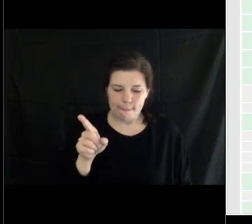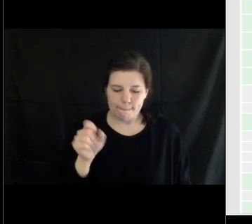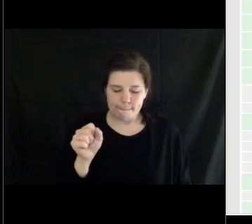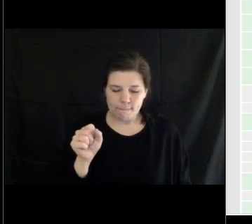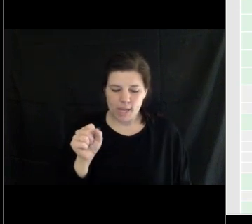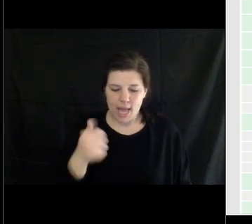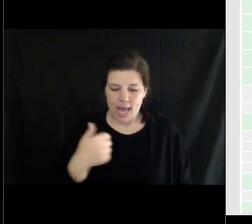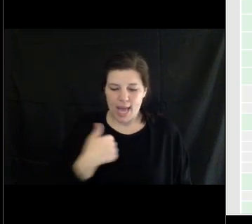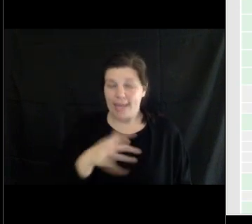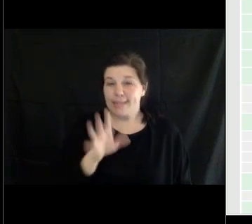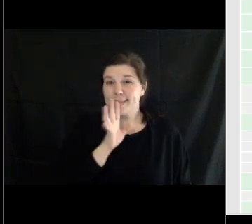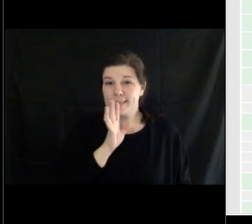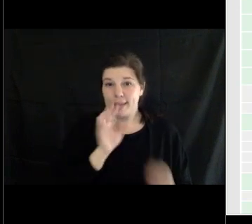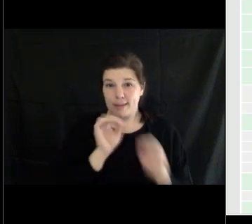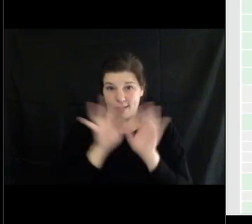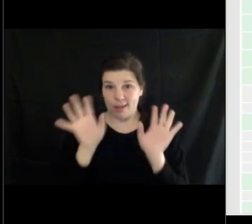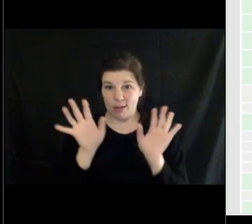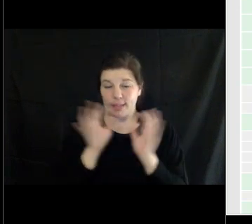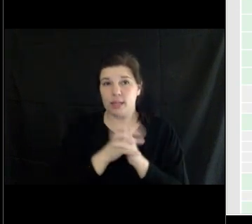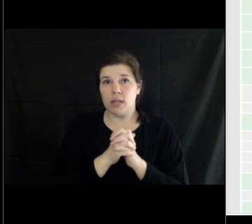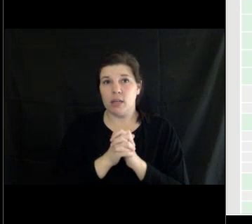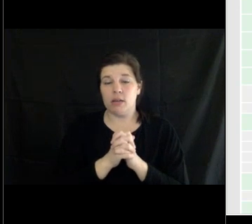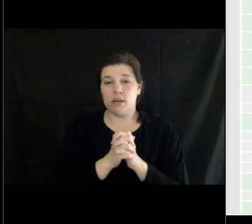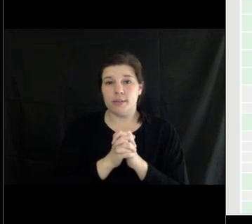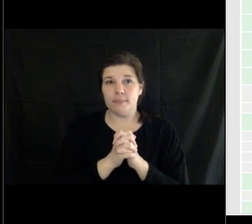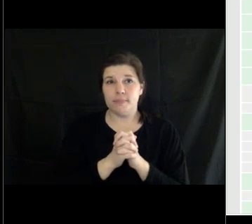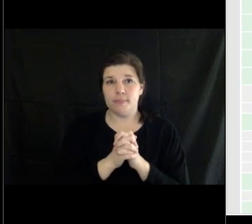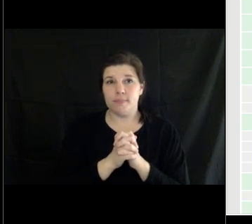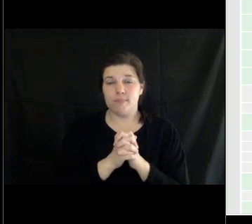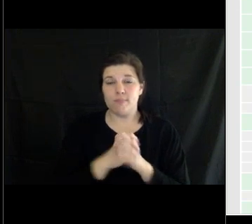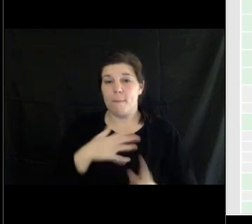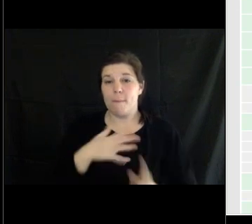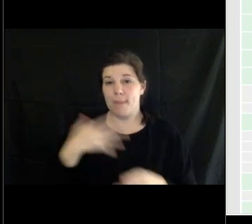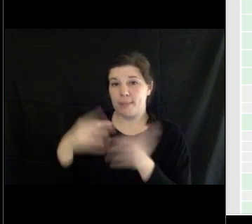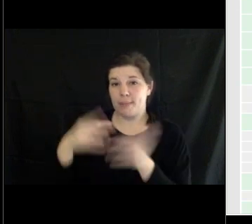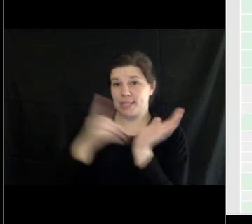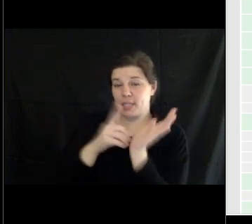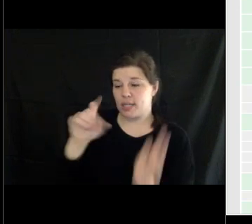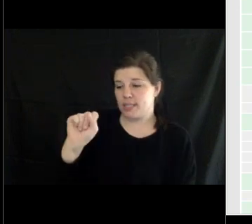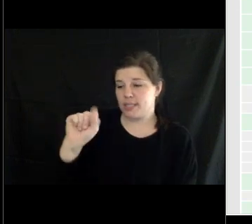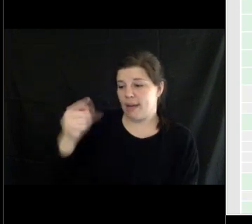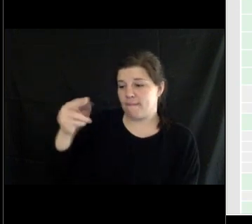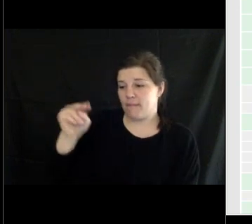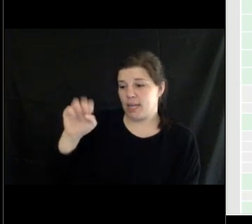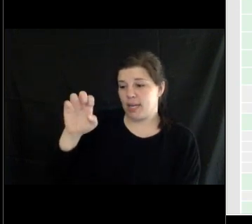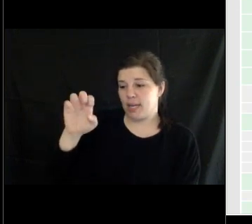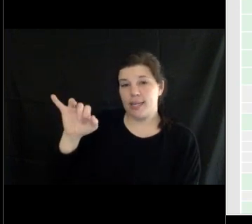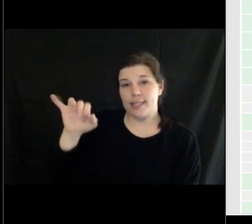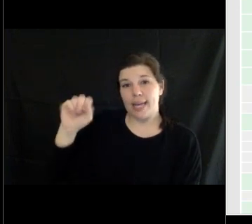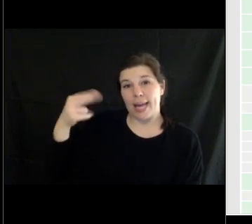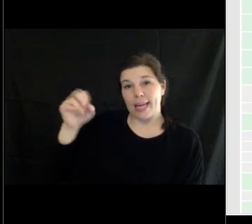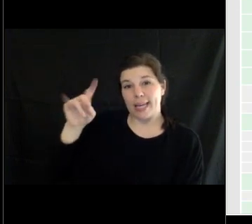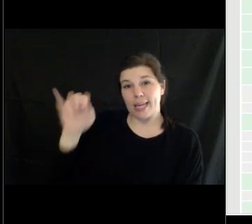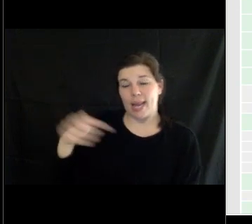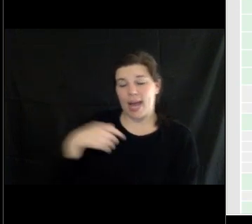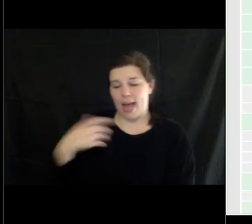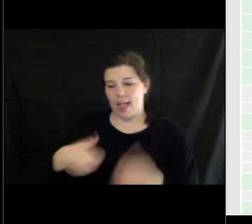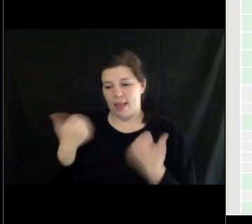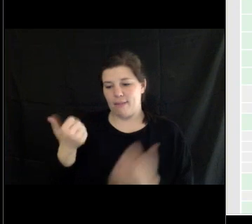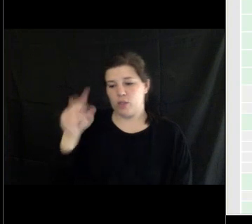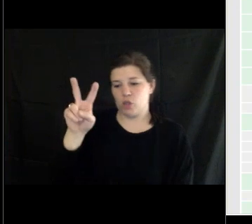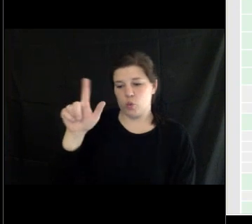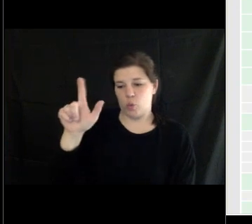I speak concise when I'm speaking. My name is Dr. Stephanie Hayden. I reside at 2181